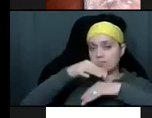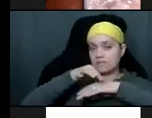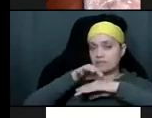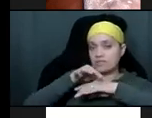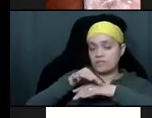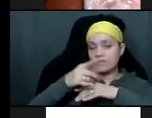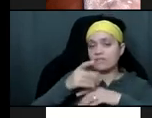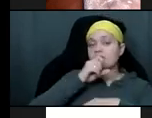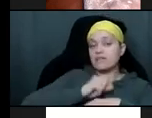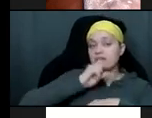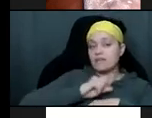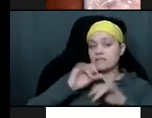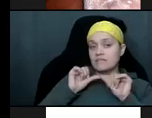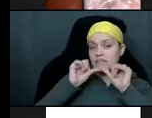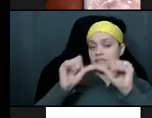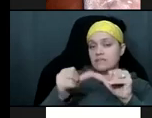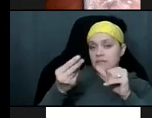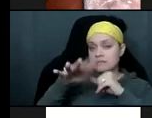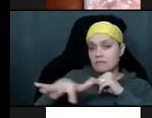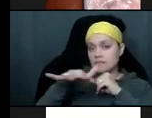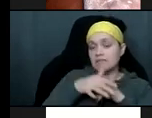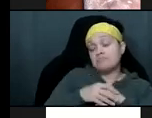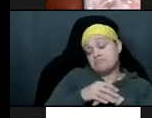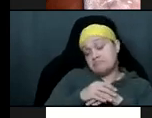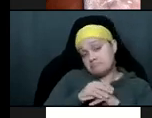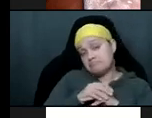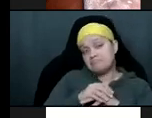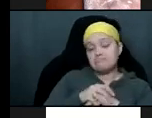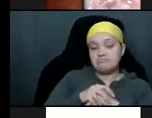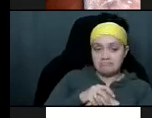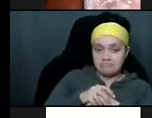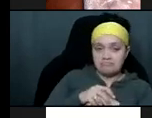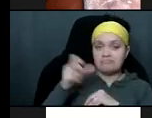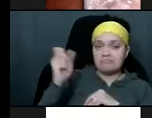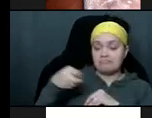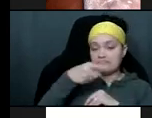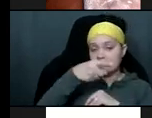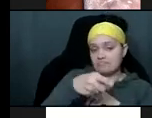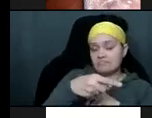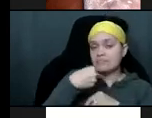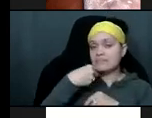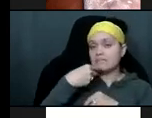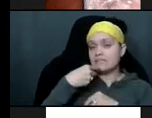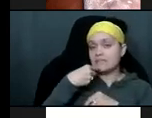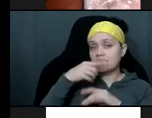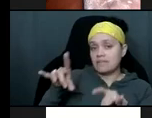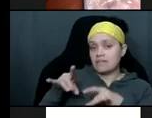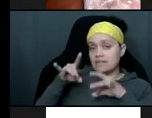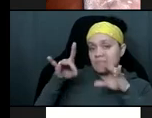an ancient and stable landscape. Yes, here I'm going to argue that